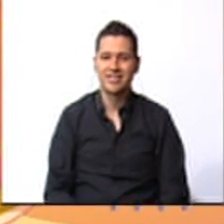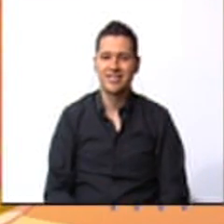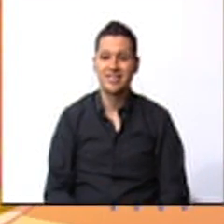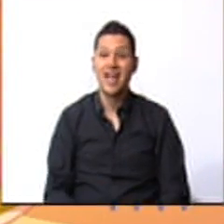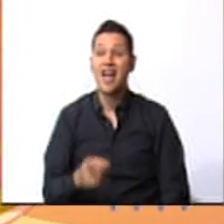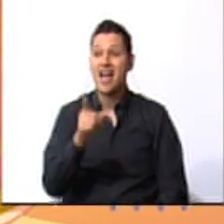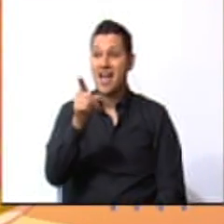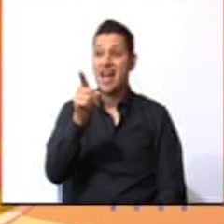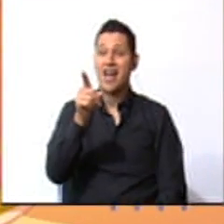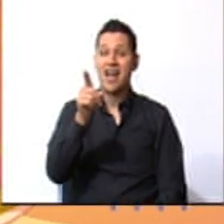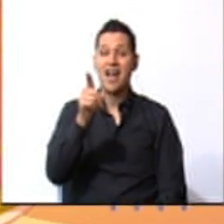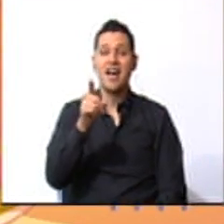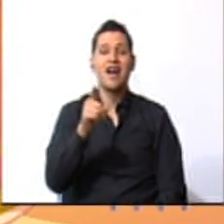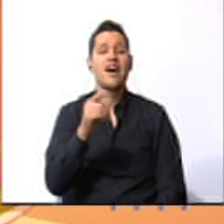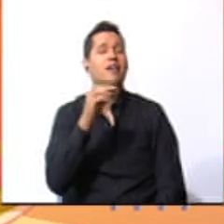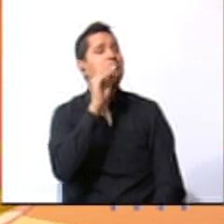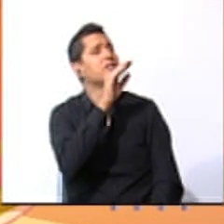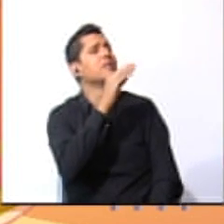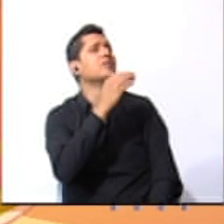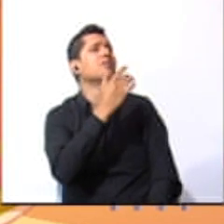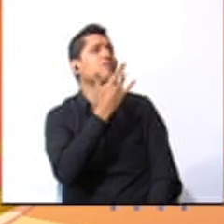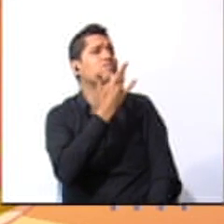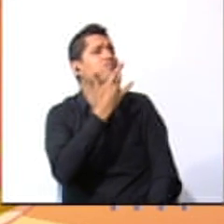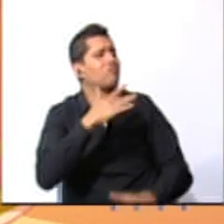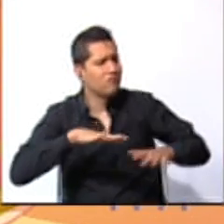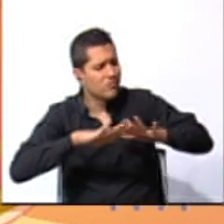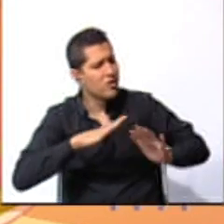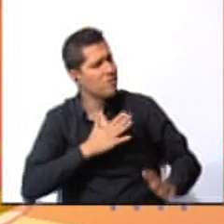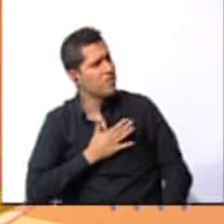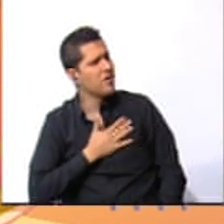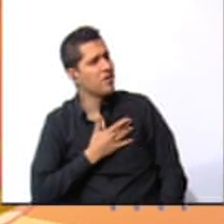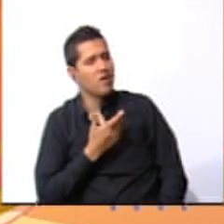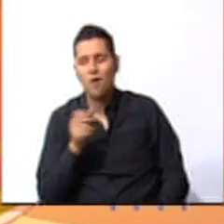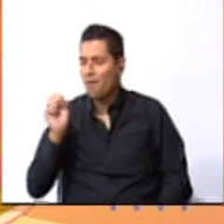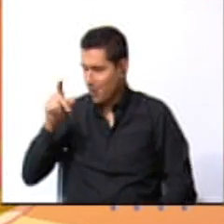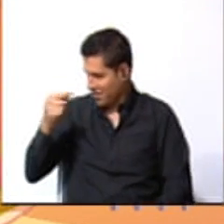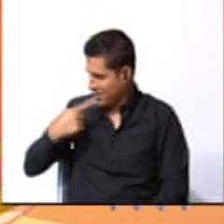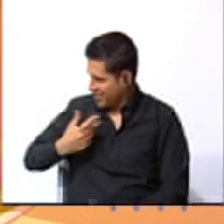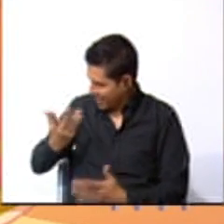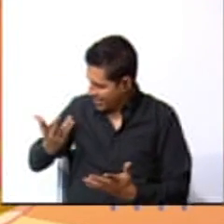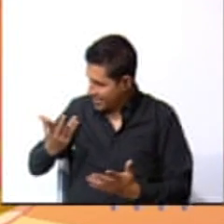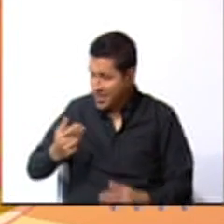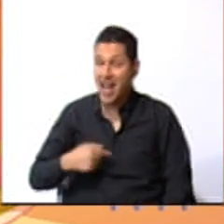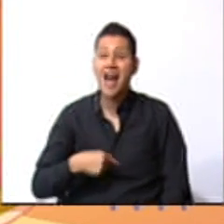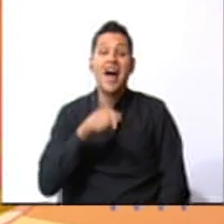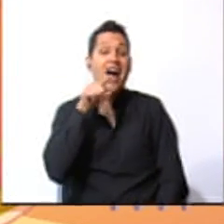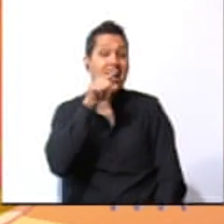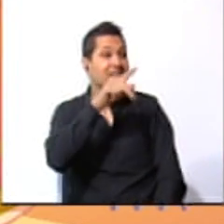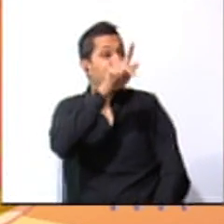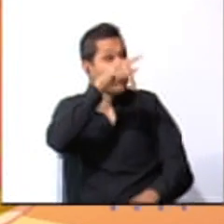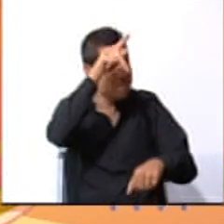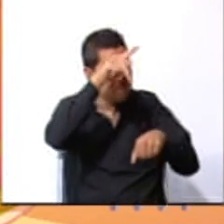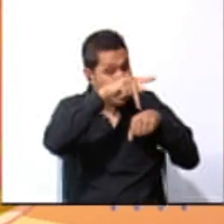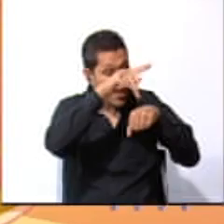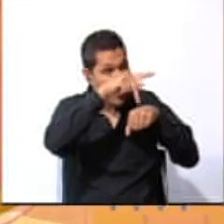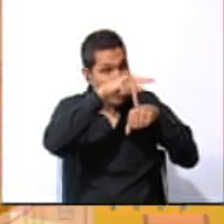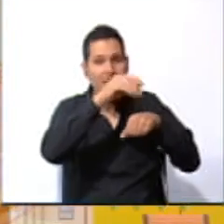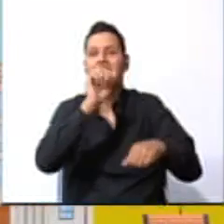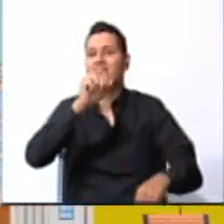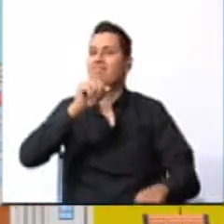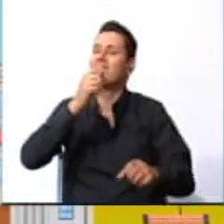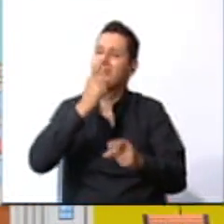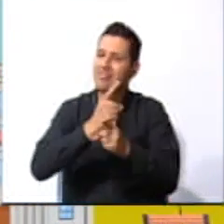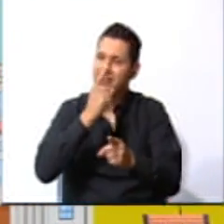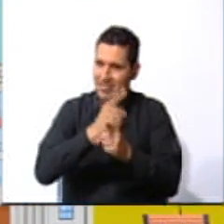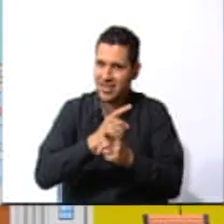And my favorite place, the park. Yes, what's this? This is the park. Very good. Now